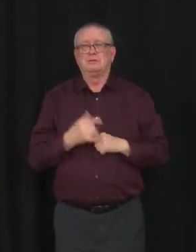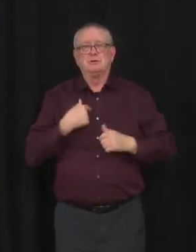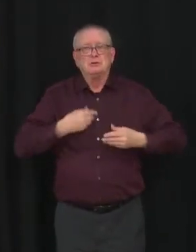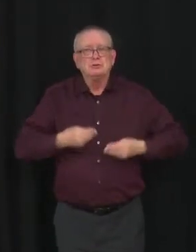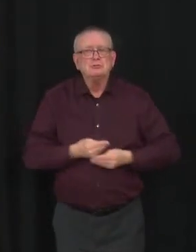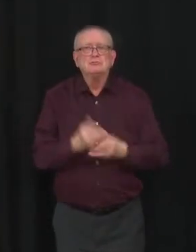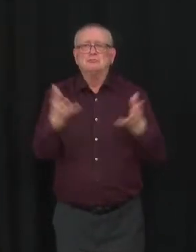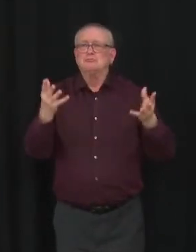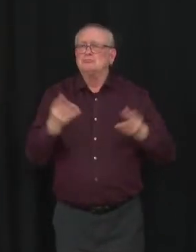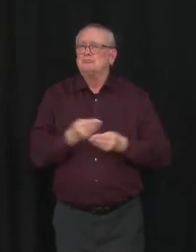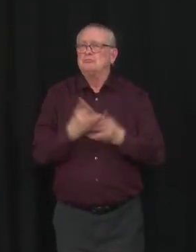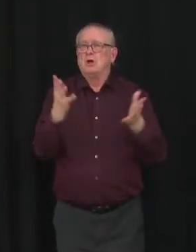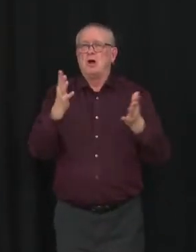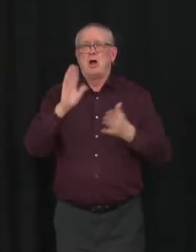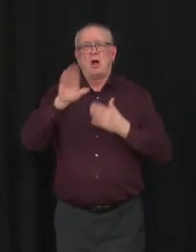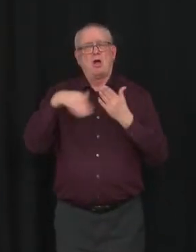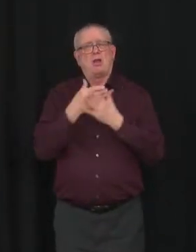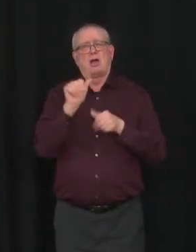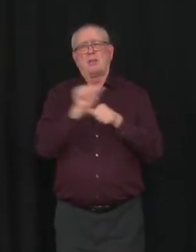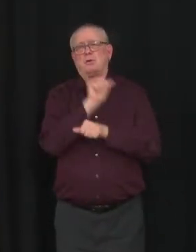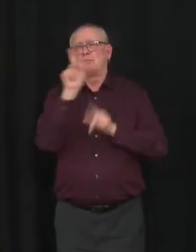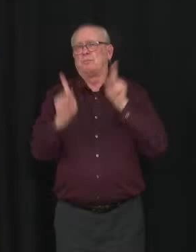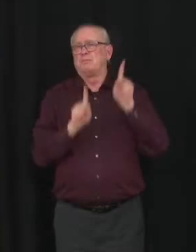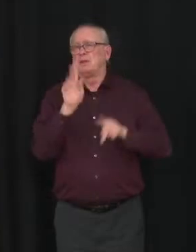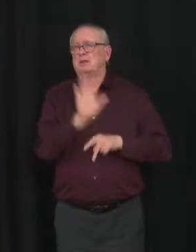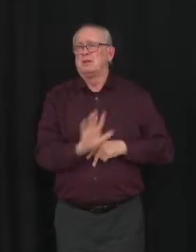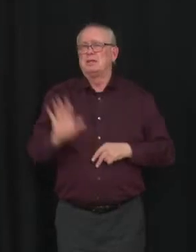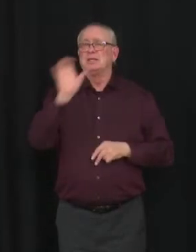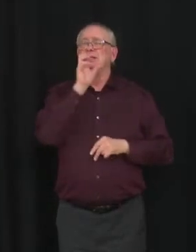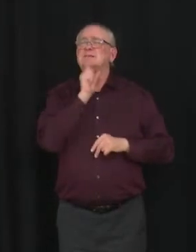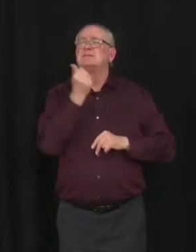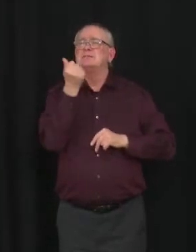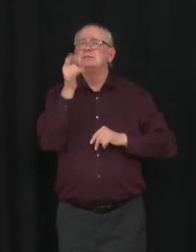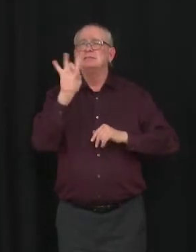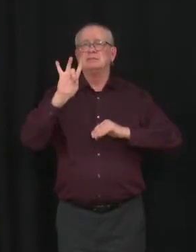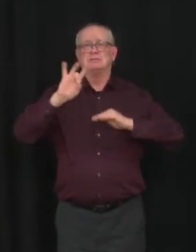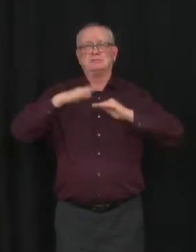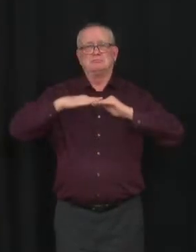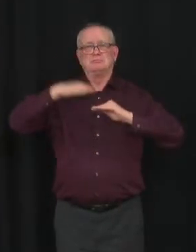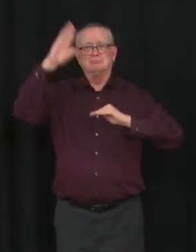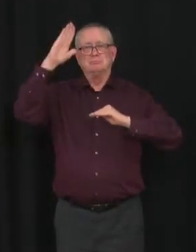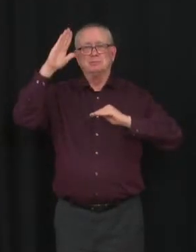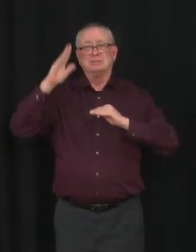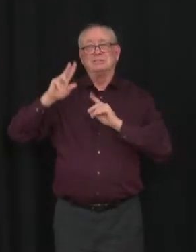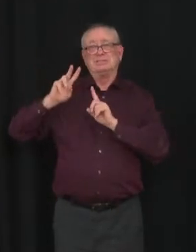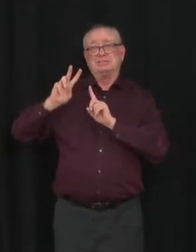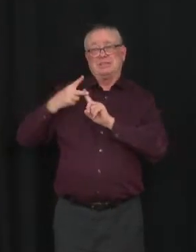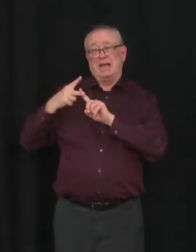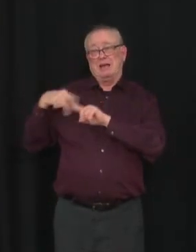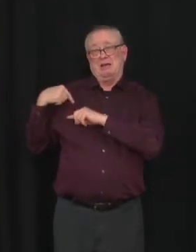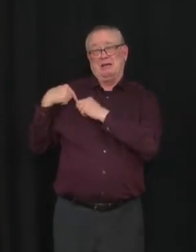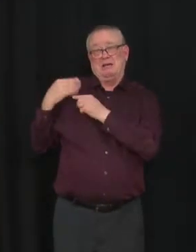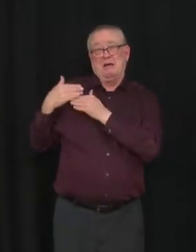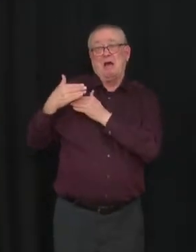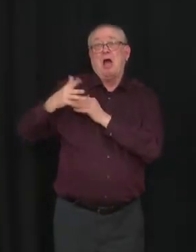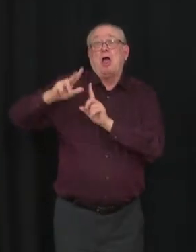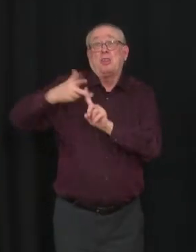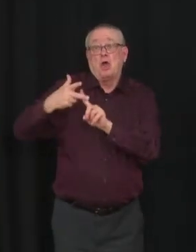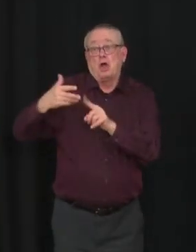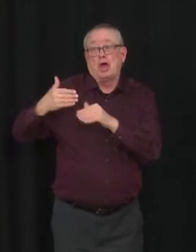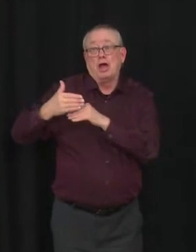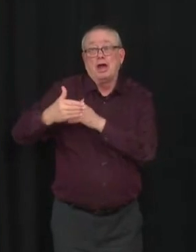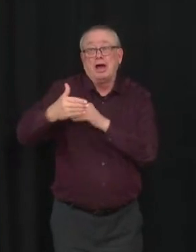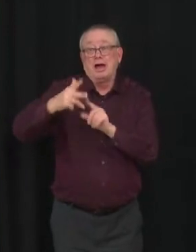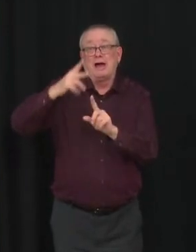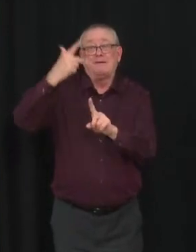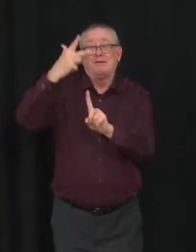to all Albertans age 18 and older, starting 5 months from your second dose. We're shortening the interval for a simple